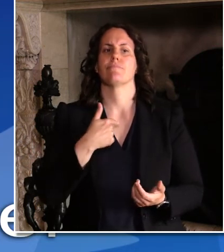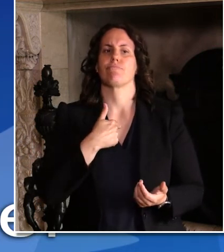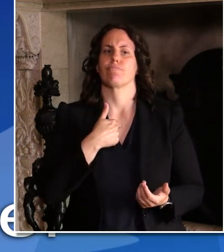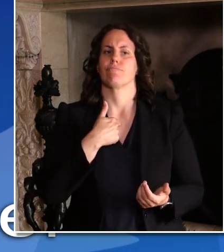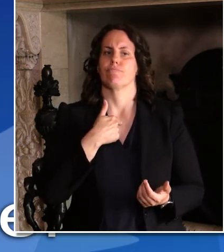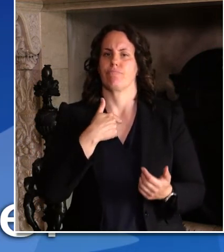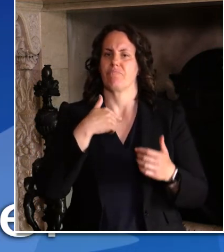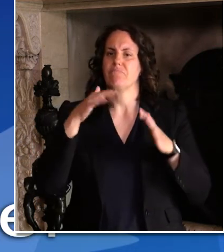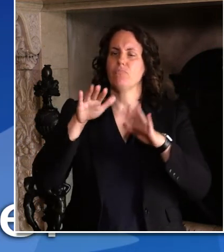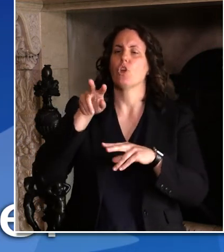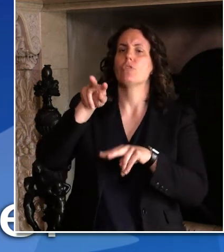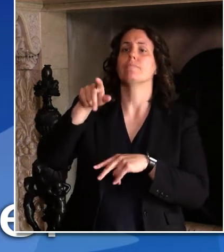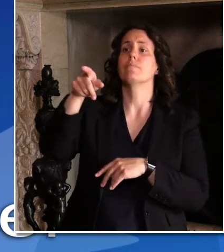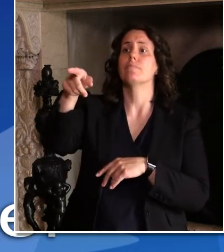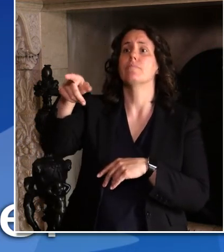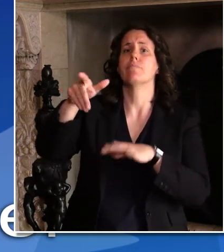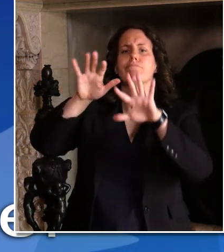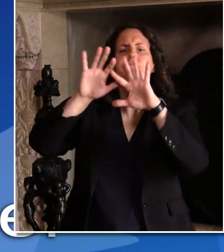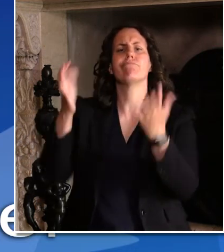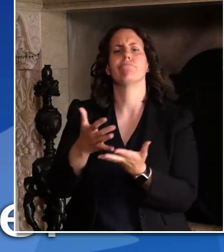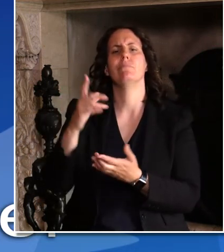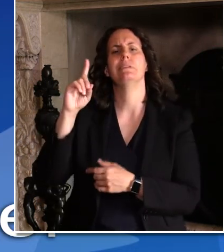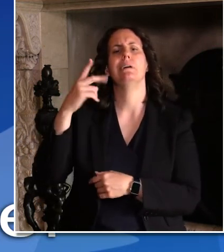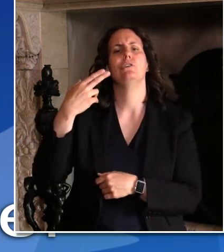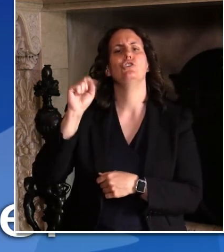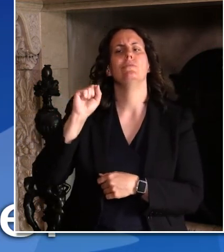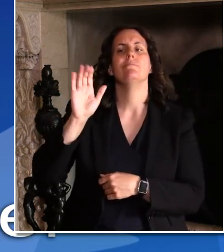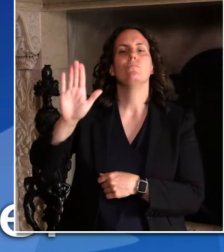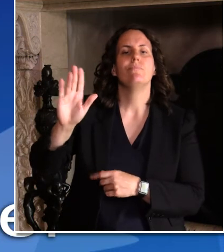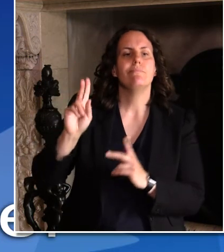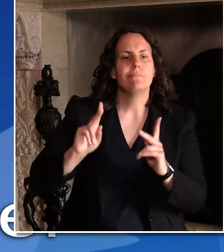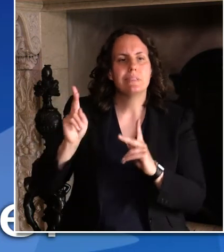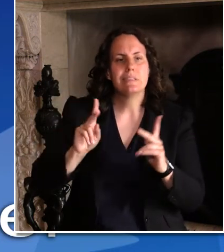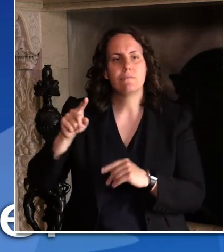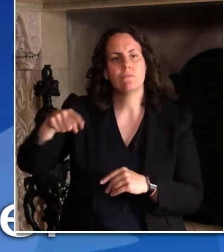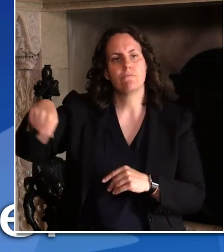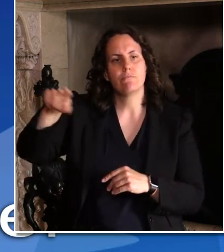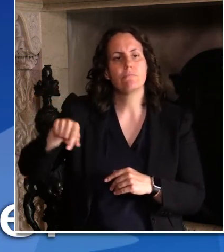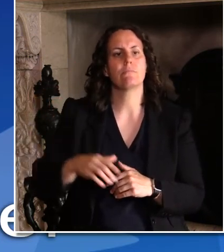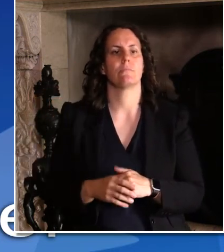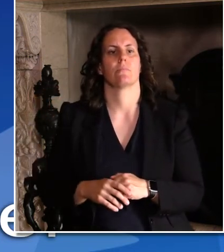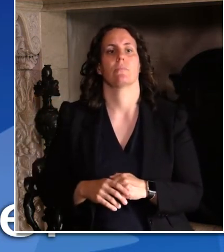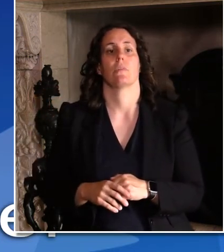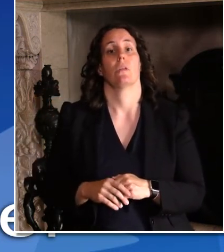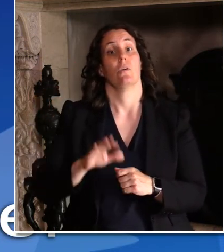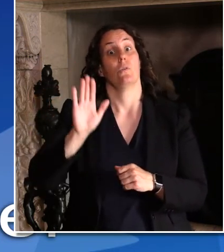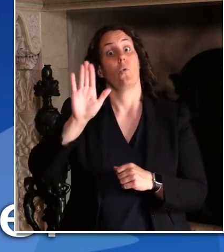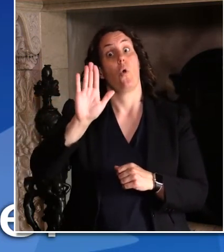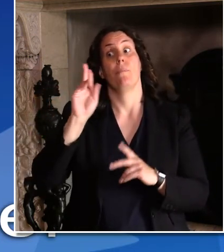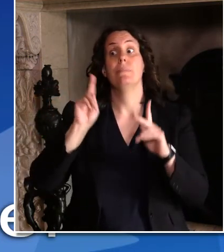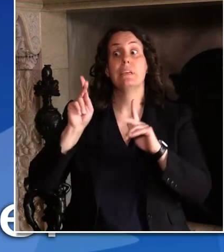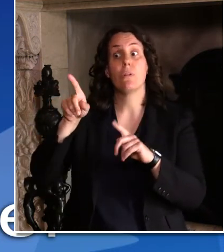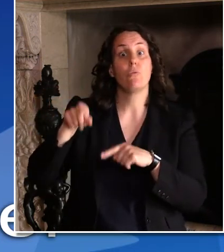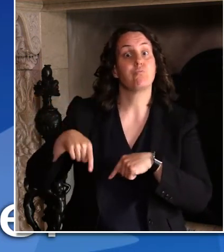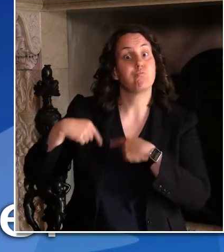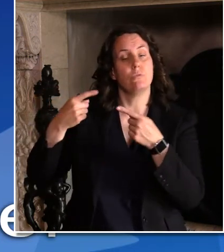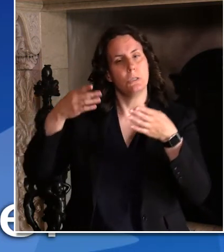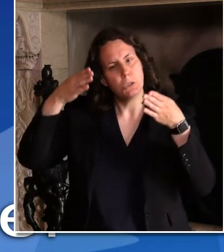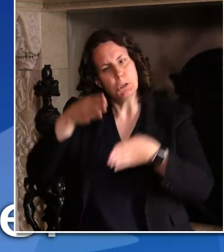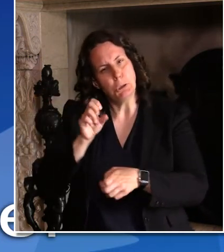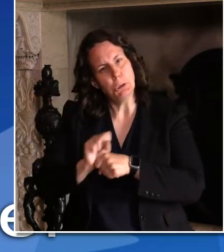chunk of your attention and efforts have been focused on the COVID-19 pandemic. I'm curious, within DHS,